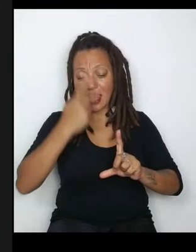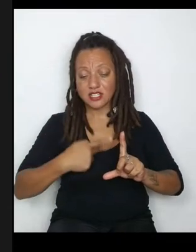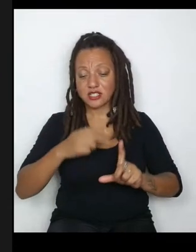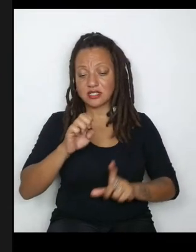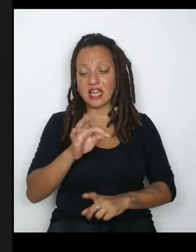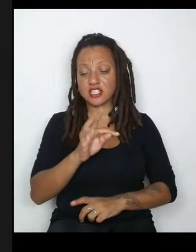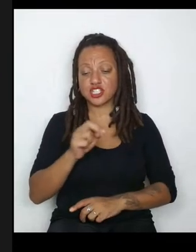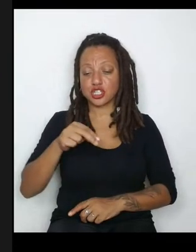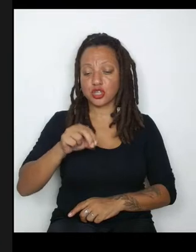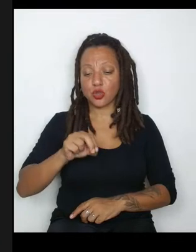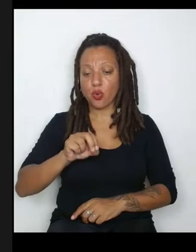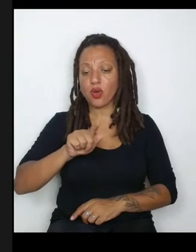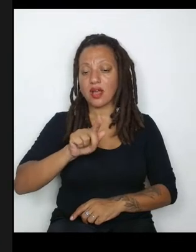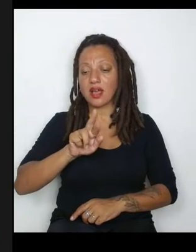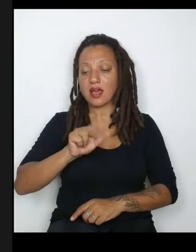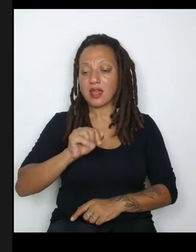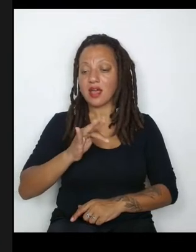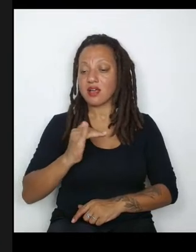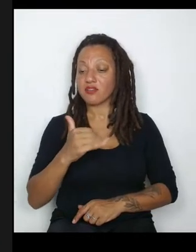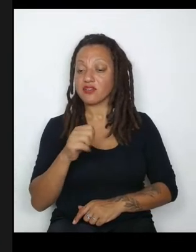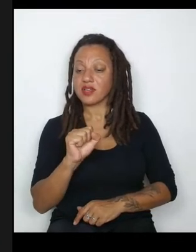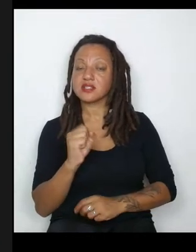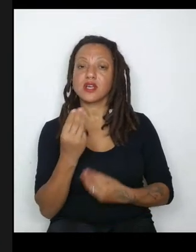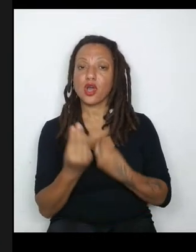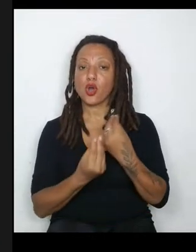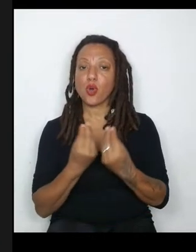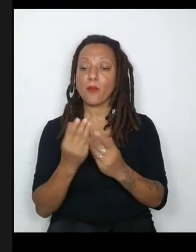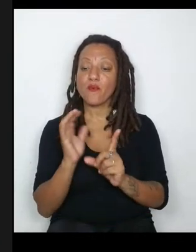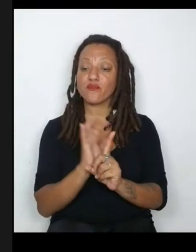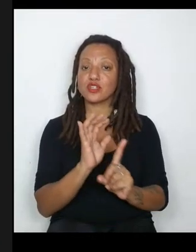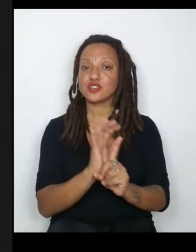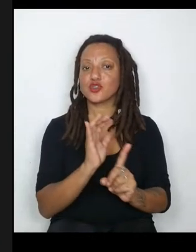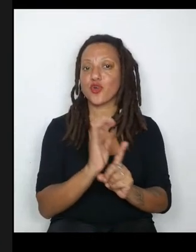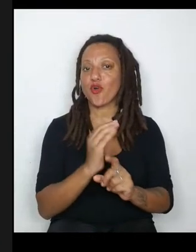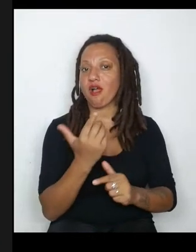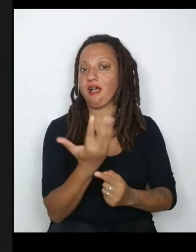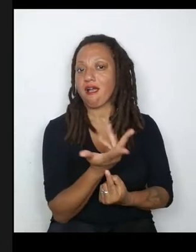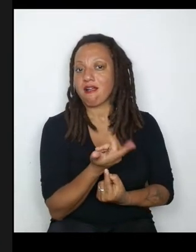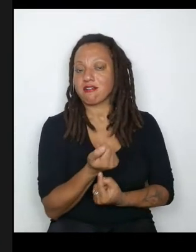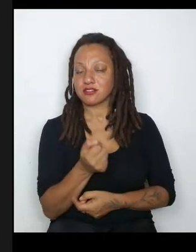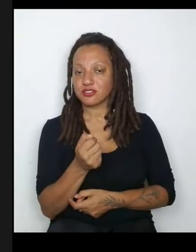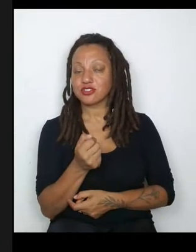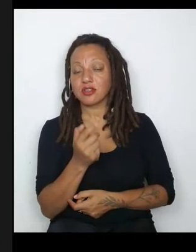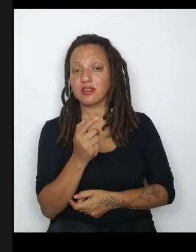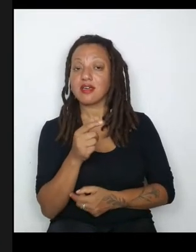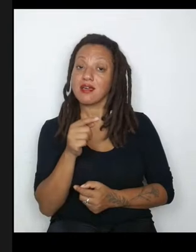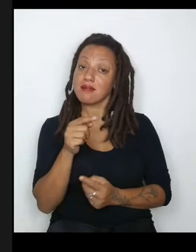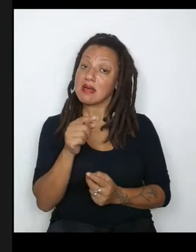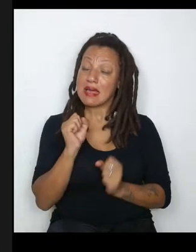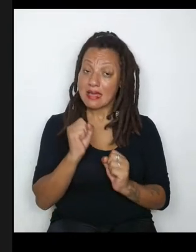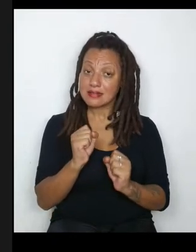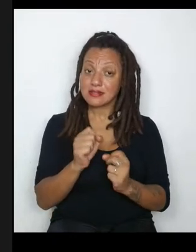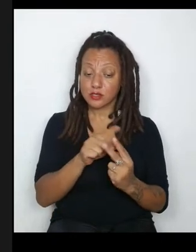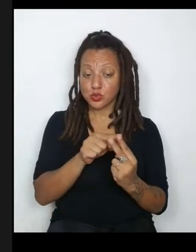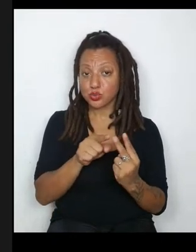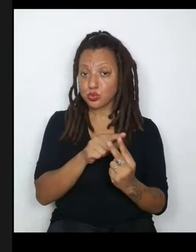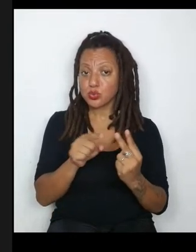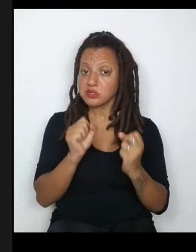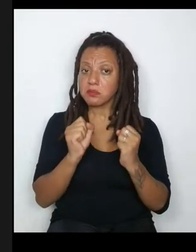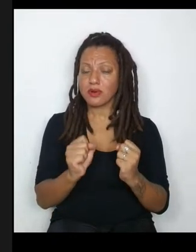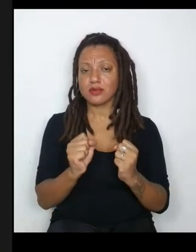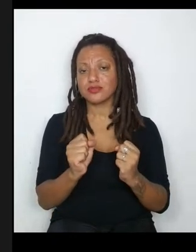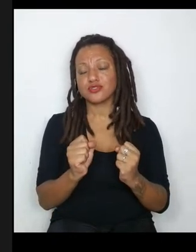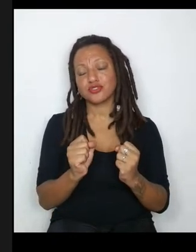ethnographic images and how they had an influence on goguns productions i believe that they were